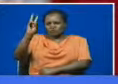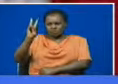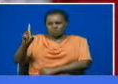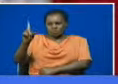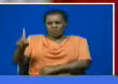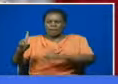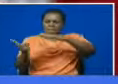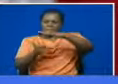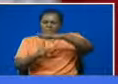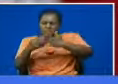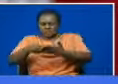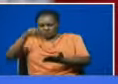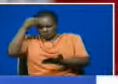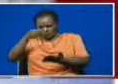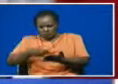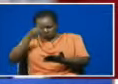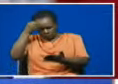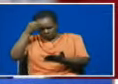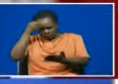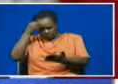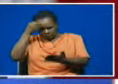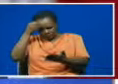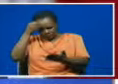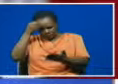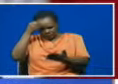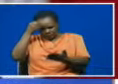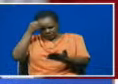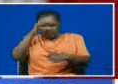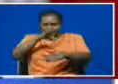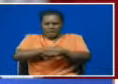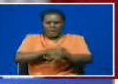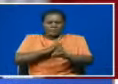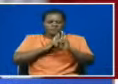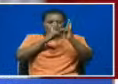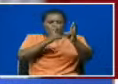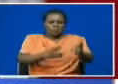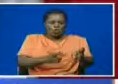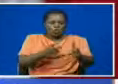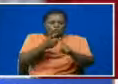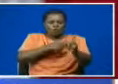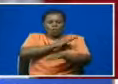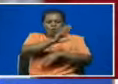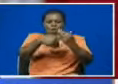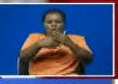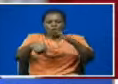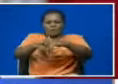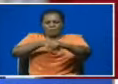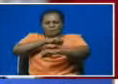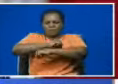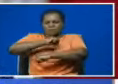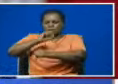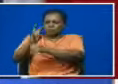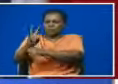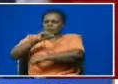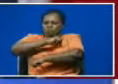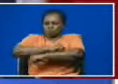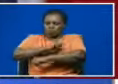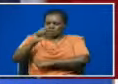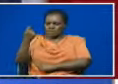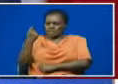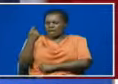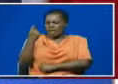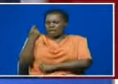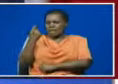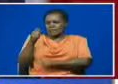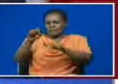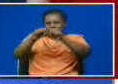That the Ministry of Education shall receive reports from all primary and secondary schools in Kenya,